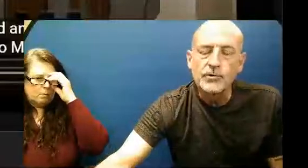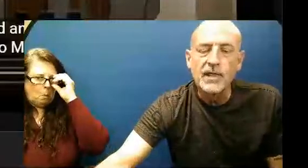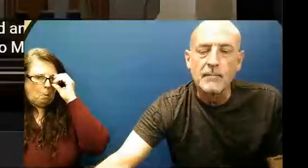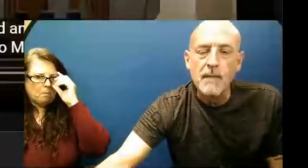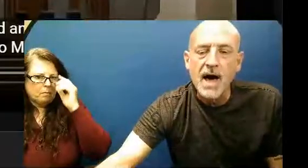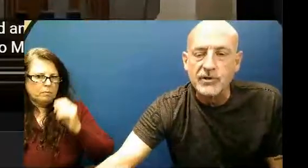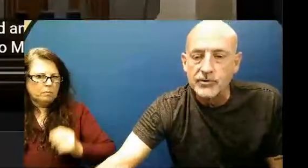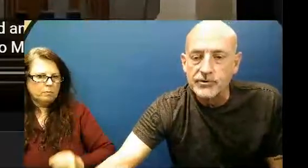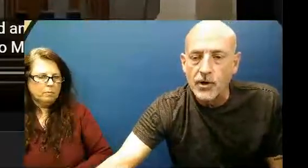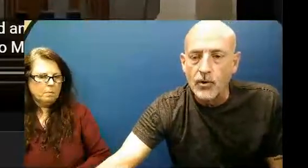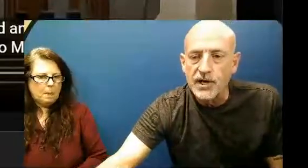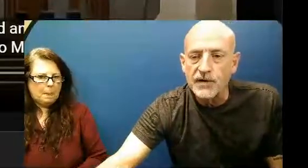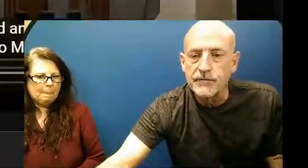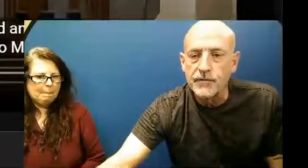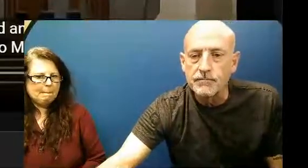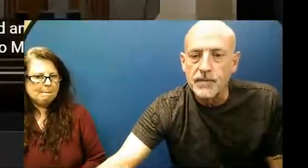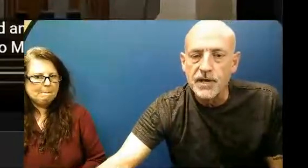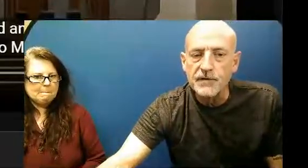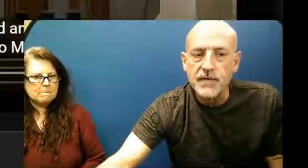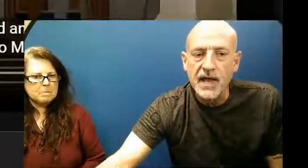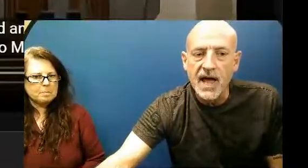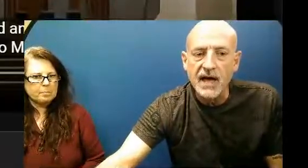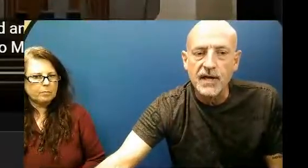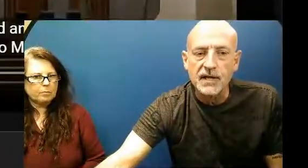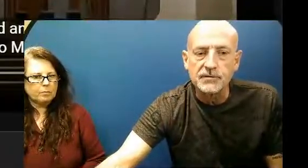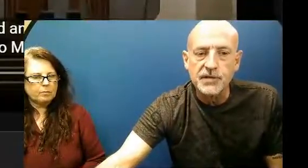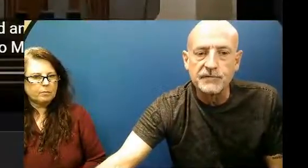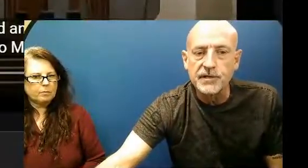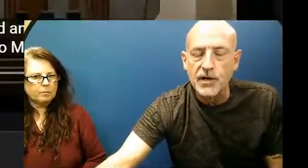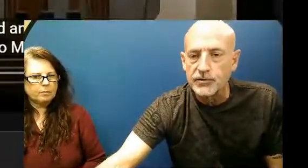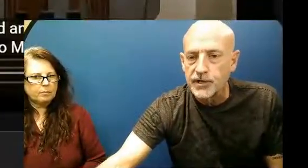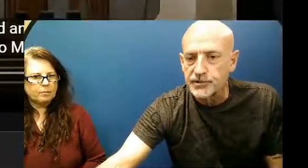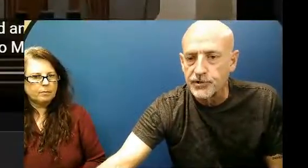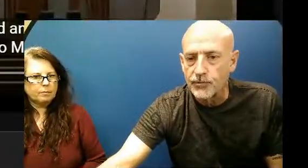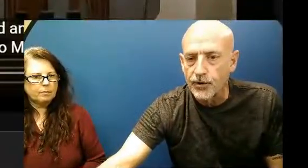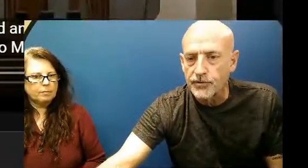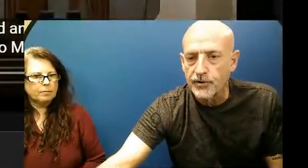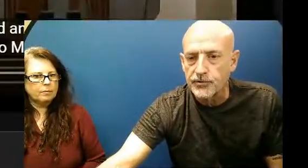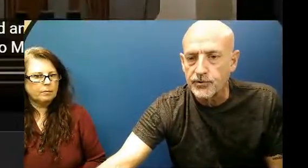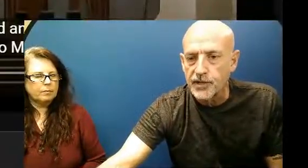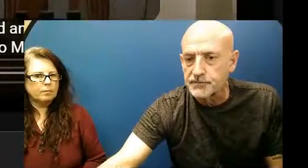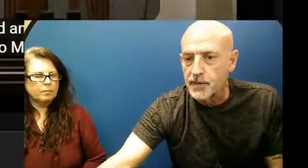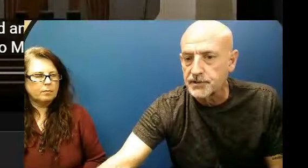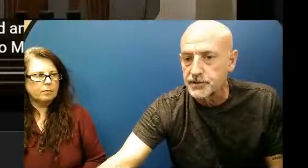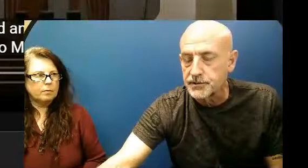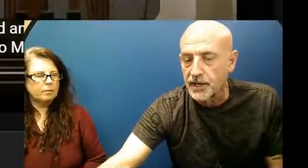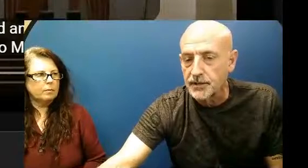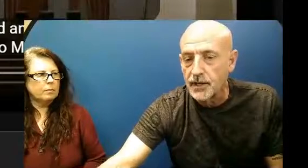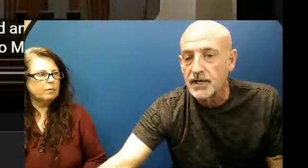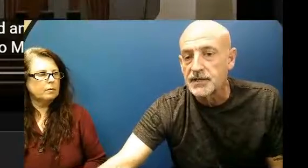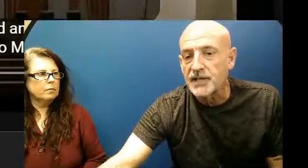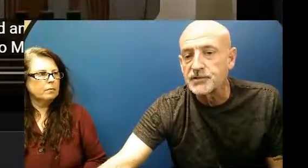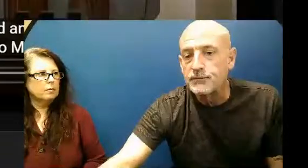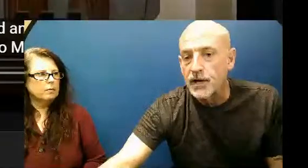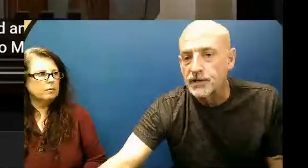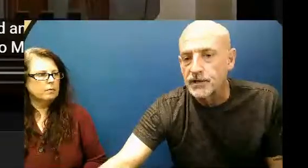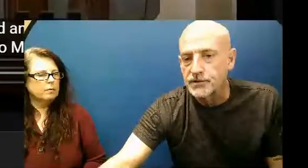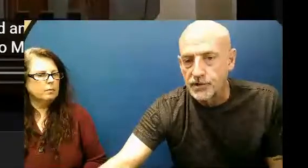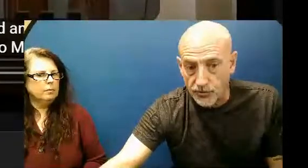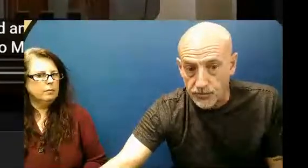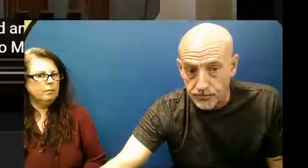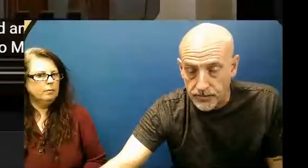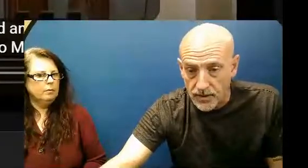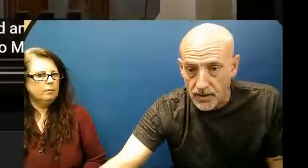So here's why that matters. So if they have a safety code issue where they're doing the asbestos thing, that's fine